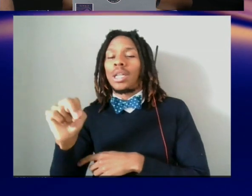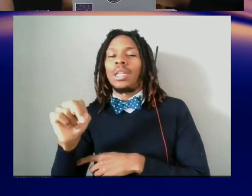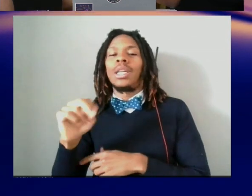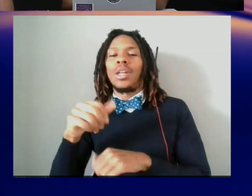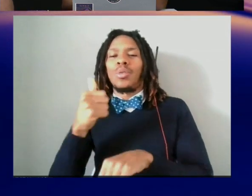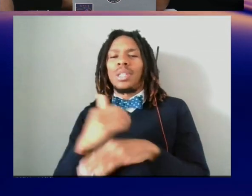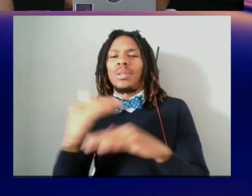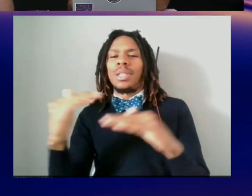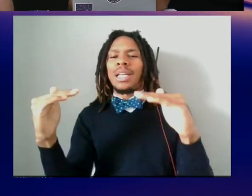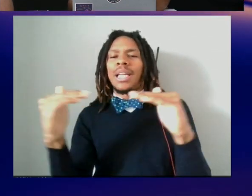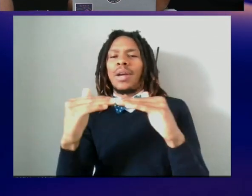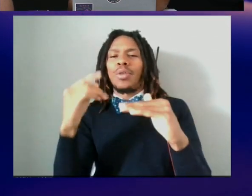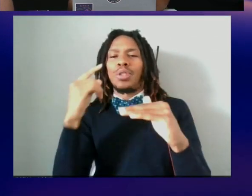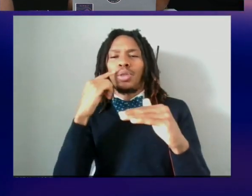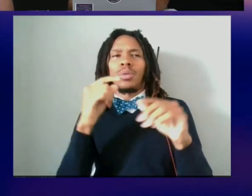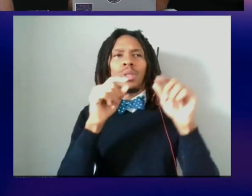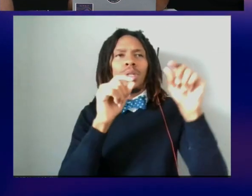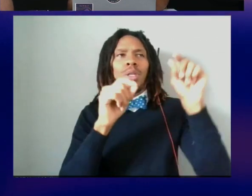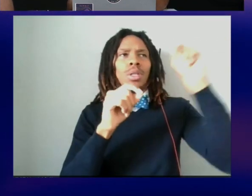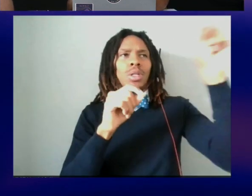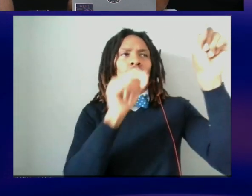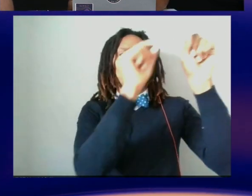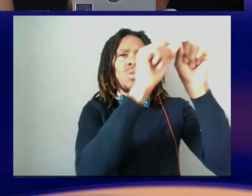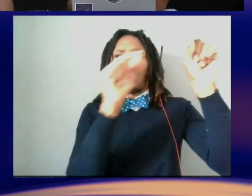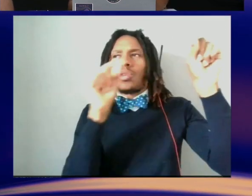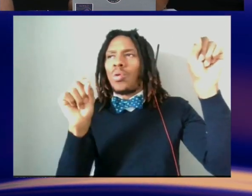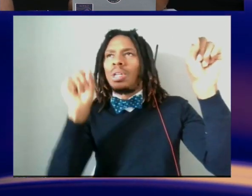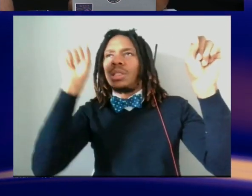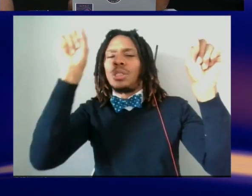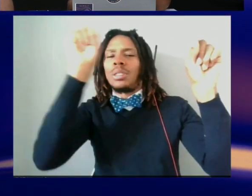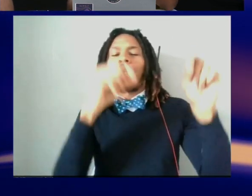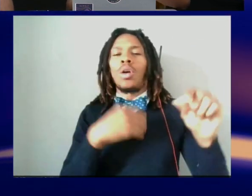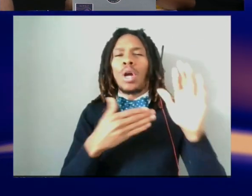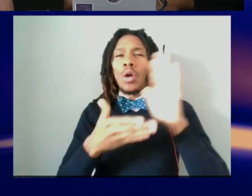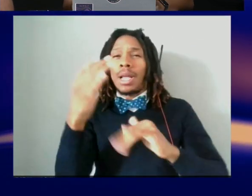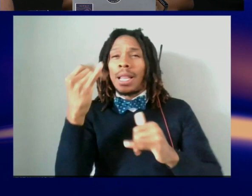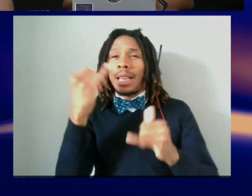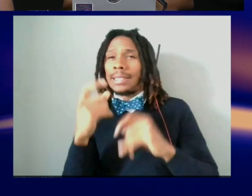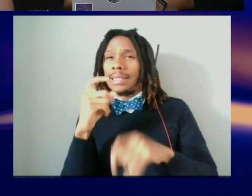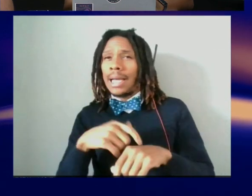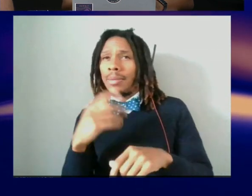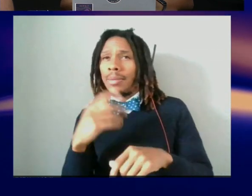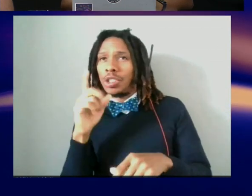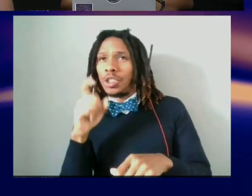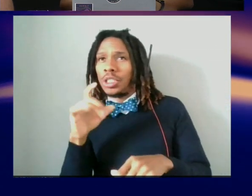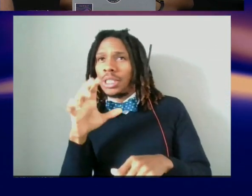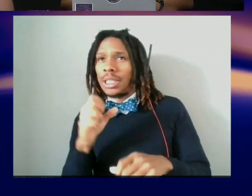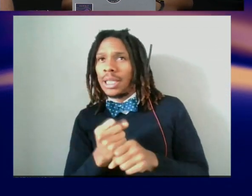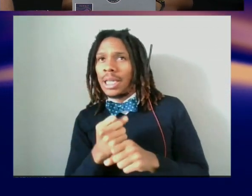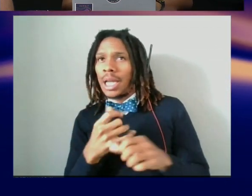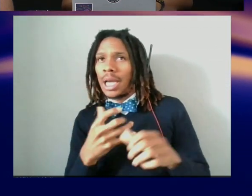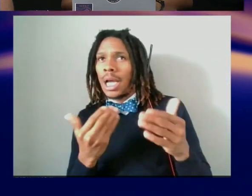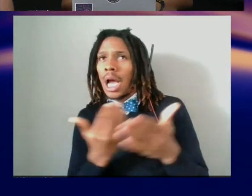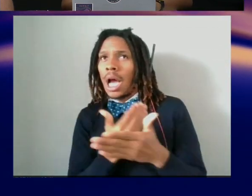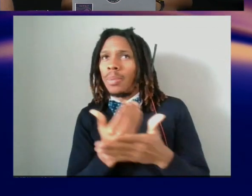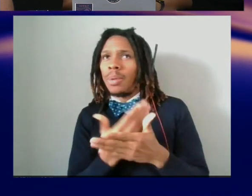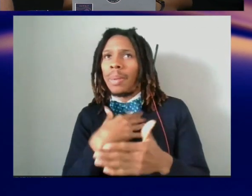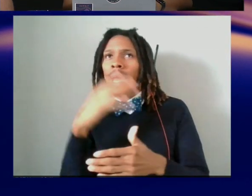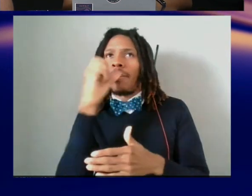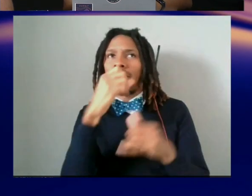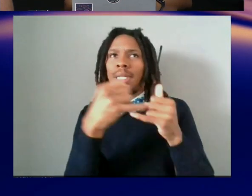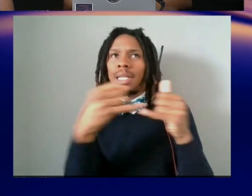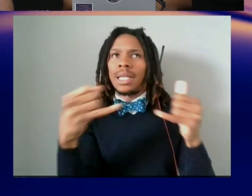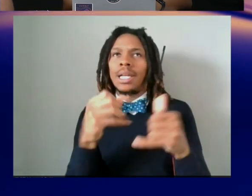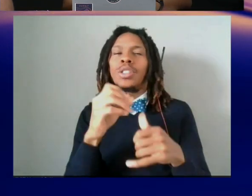coordinates. So we run that one last time, and we should get it updated. I may have missed a line, so we're going to do